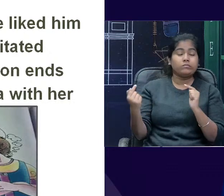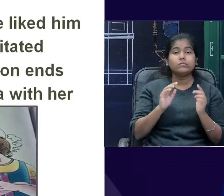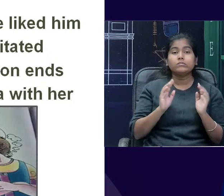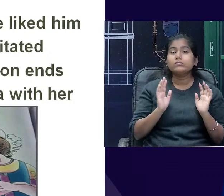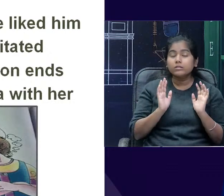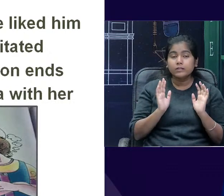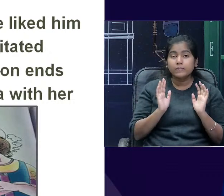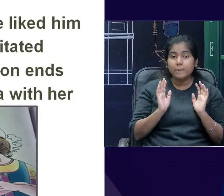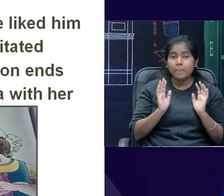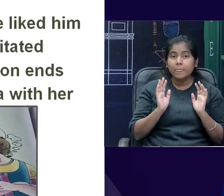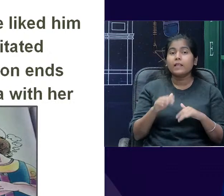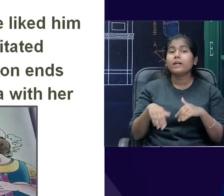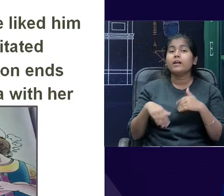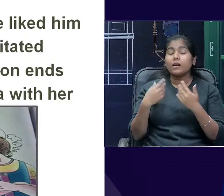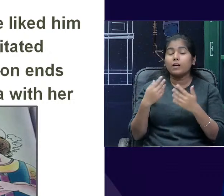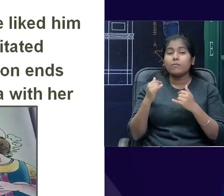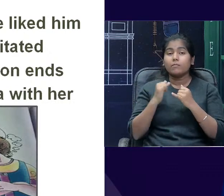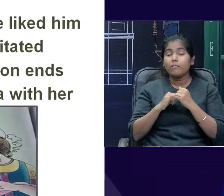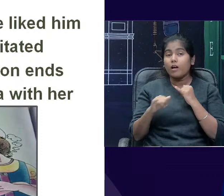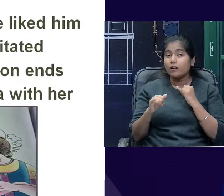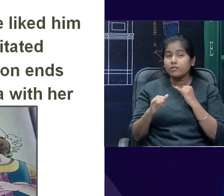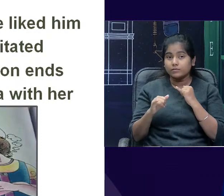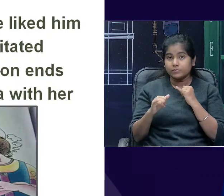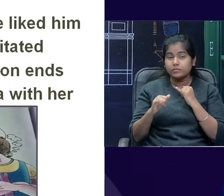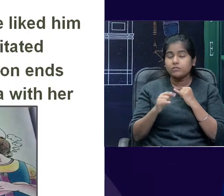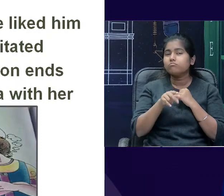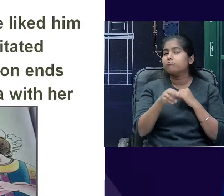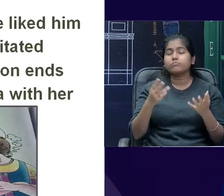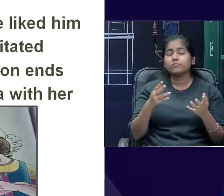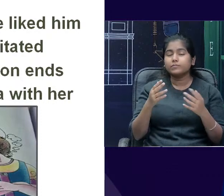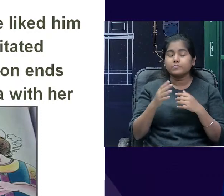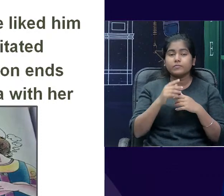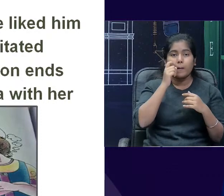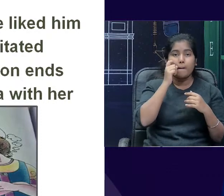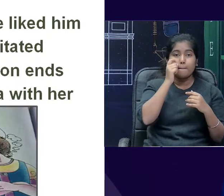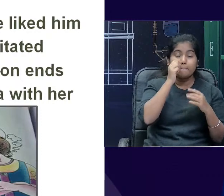Maya with her list of facts. Means Maya